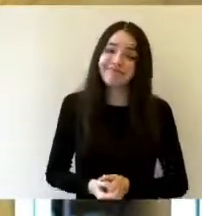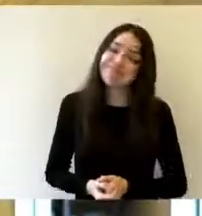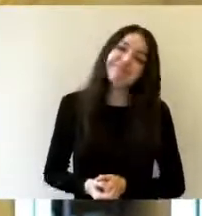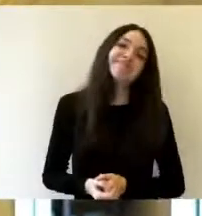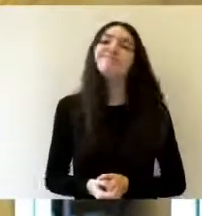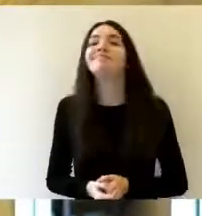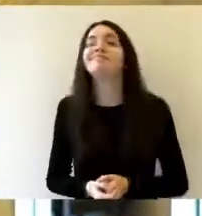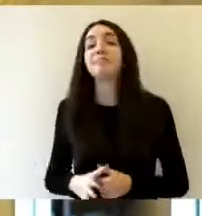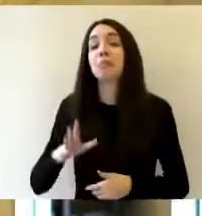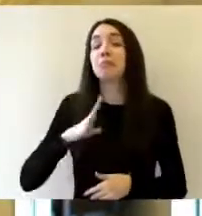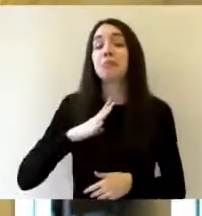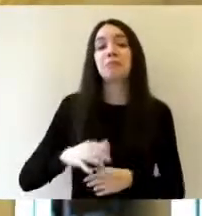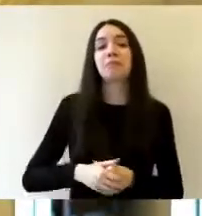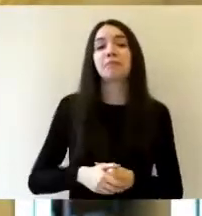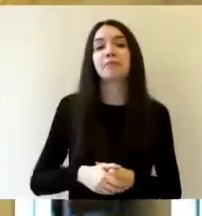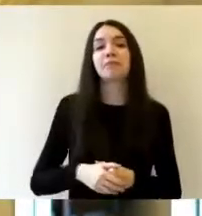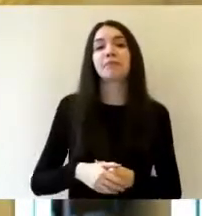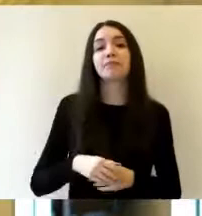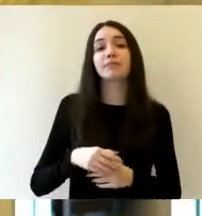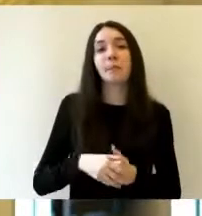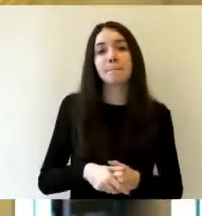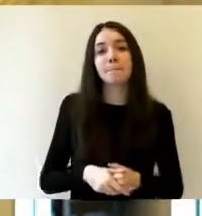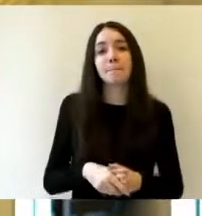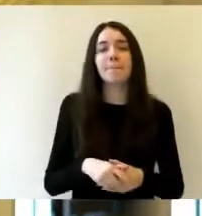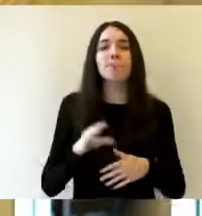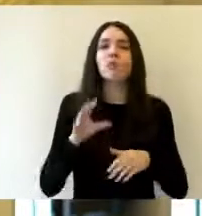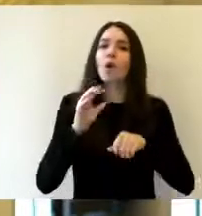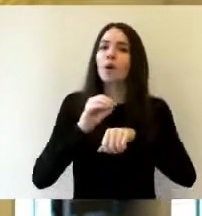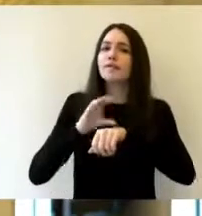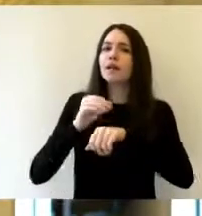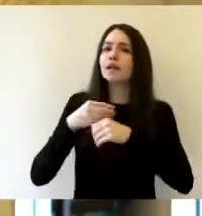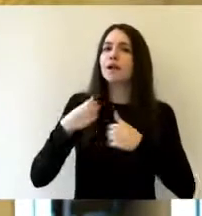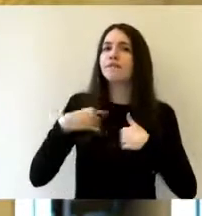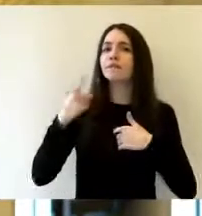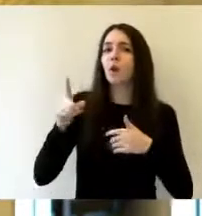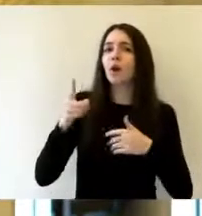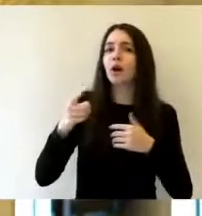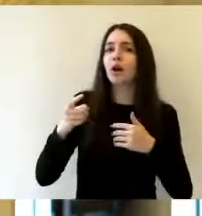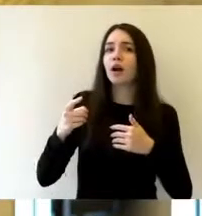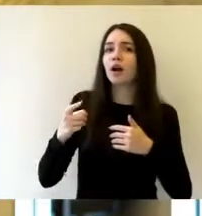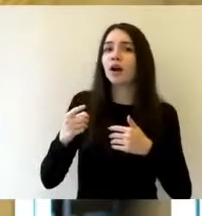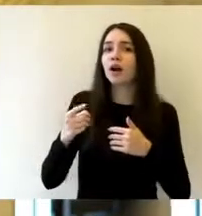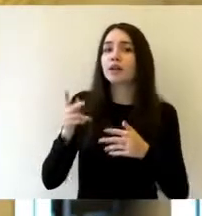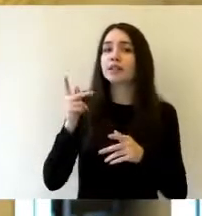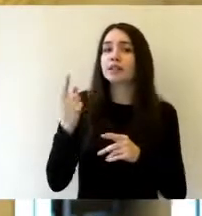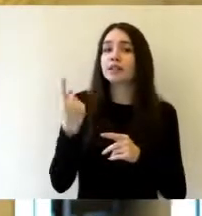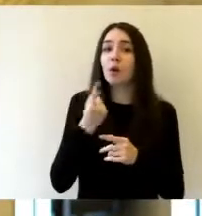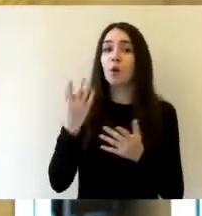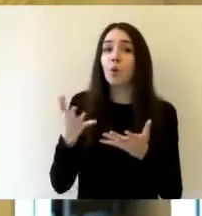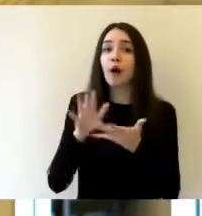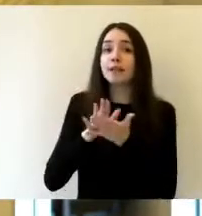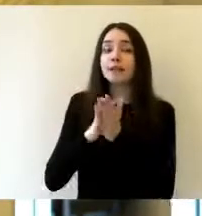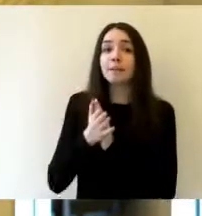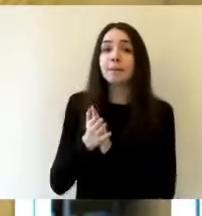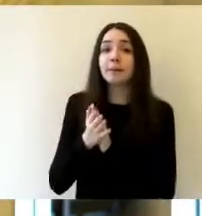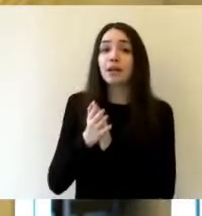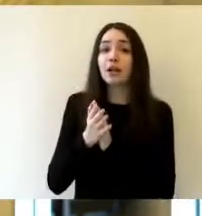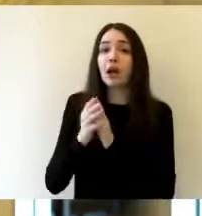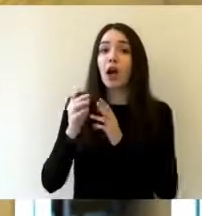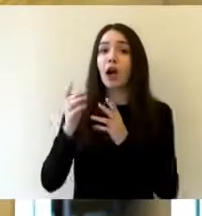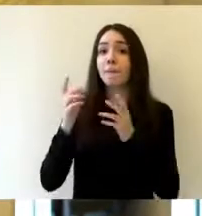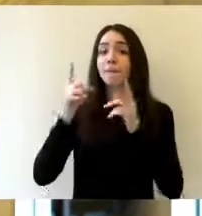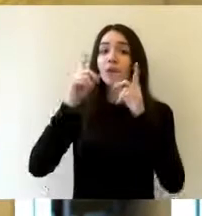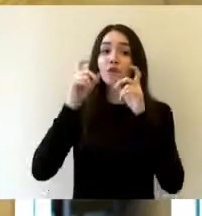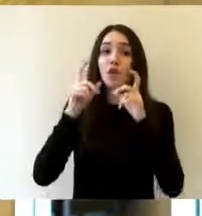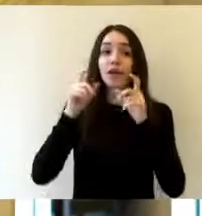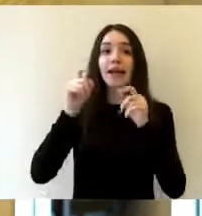A question coming from Facebook. What advice do you have for an aspiring artist, like a photographer who needs to do an apprenticeship,